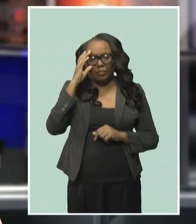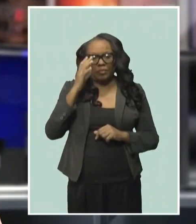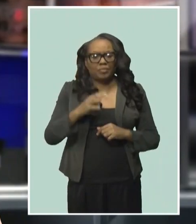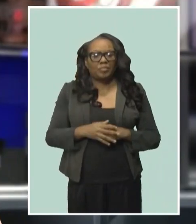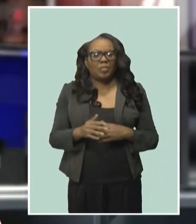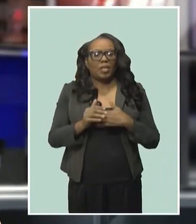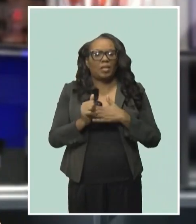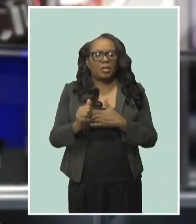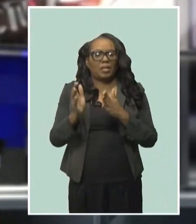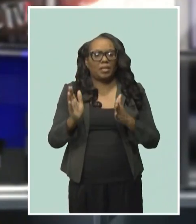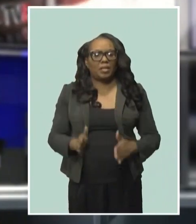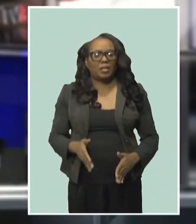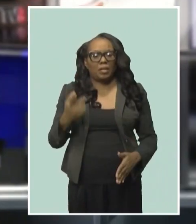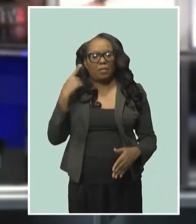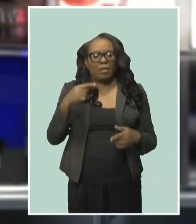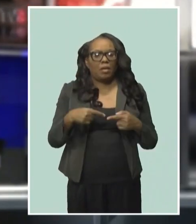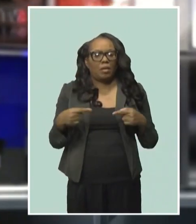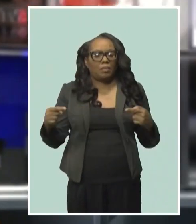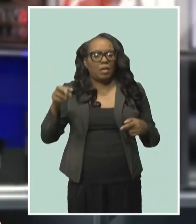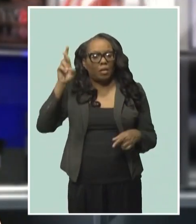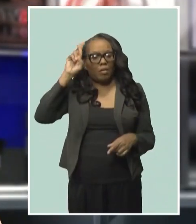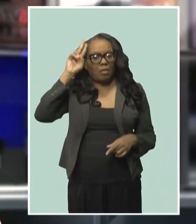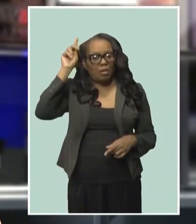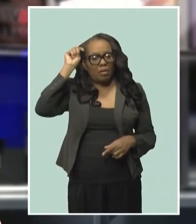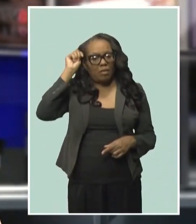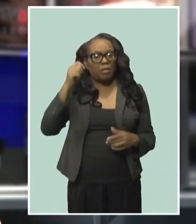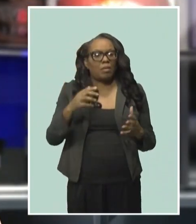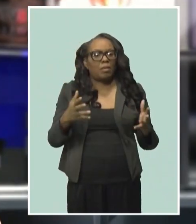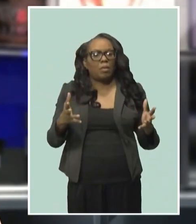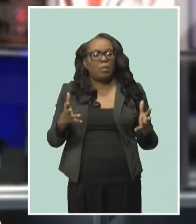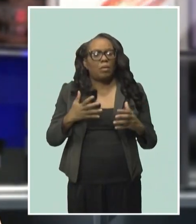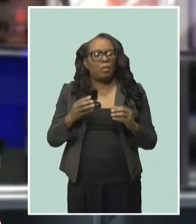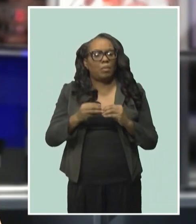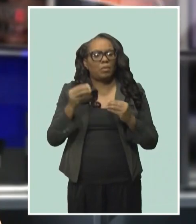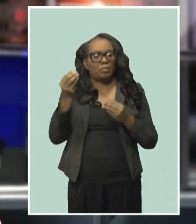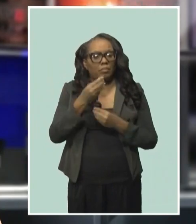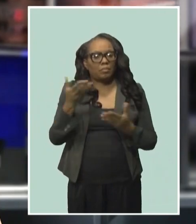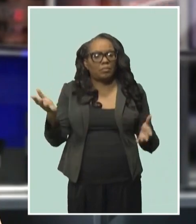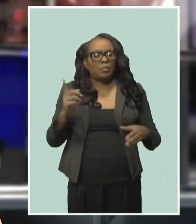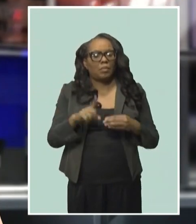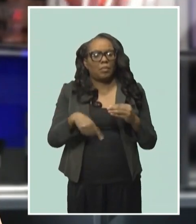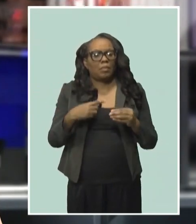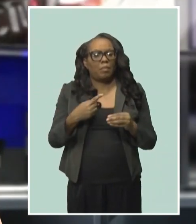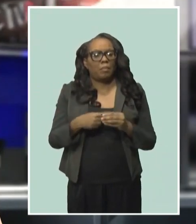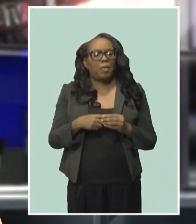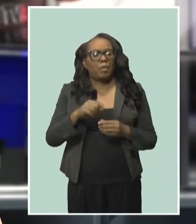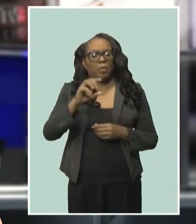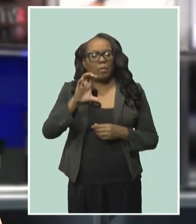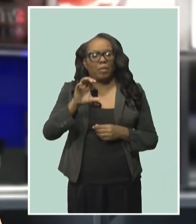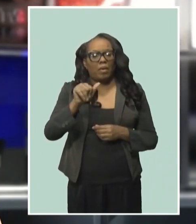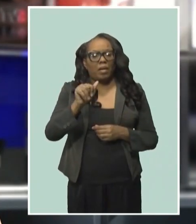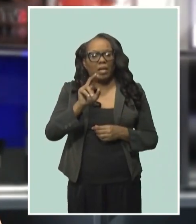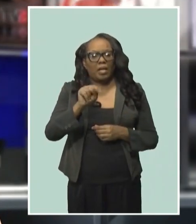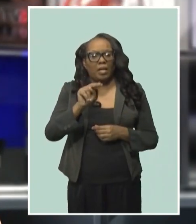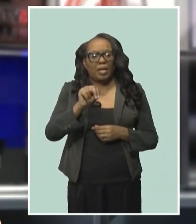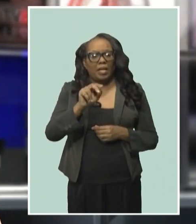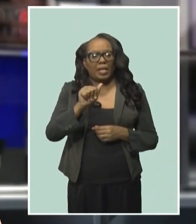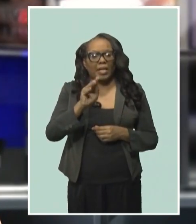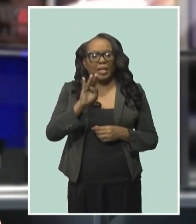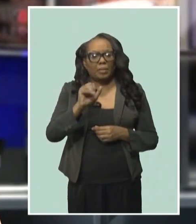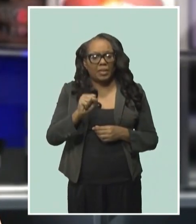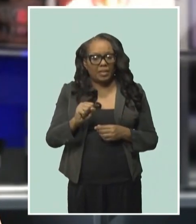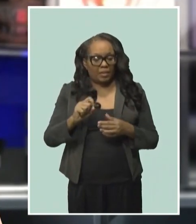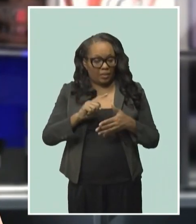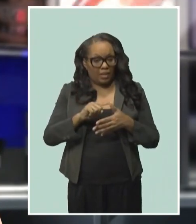The leader of the opposition, Ralph Thorne, meanwhile, has called for the updates on the cannabis industry as well as the black belly sheep project